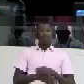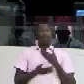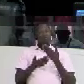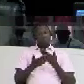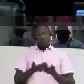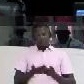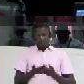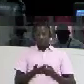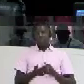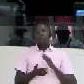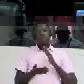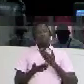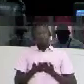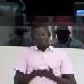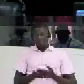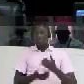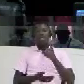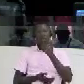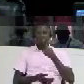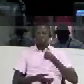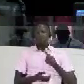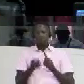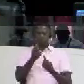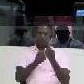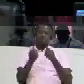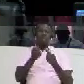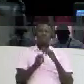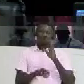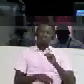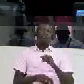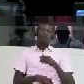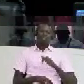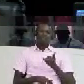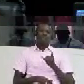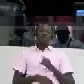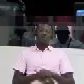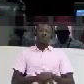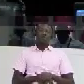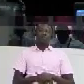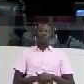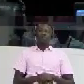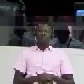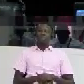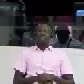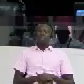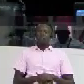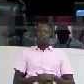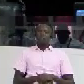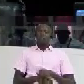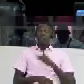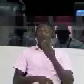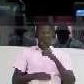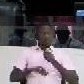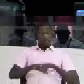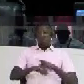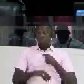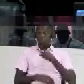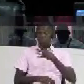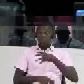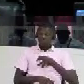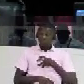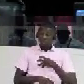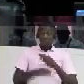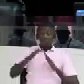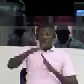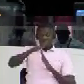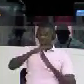don't hesitate to ask. ngeen la laaj ma rek ma defaat ko. Alternatively, if you would also like a break at any point, just call